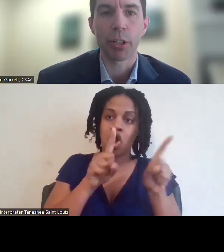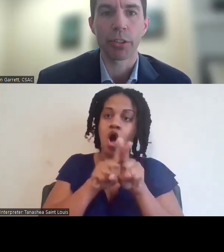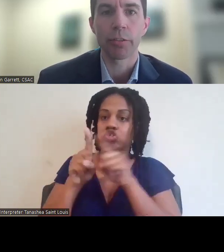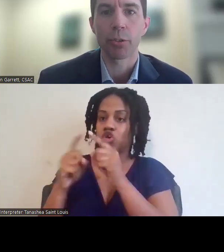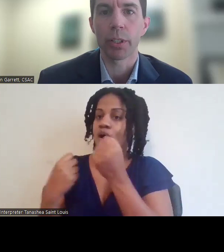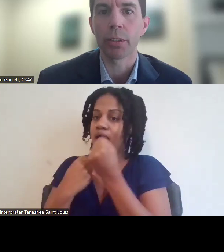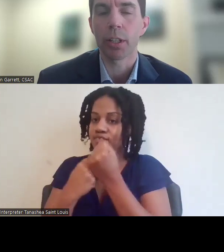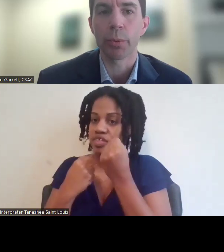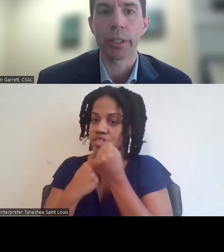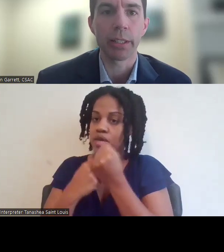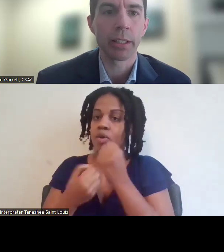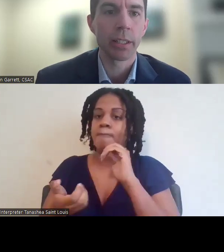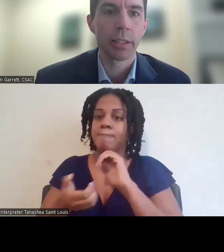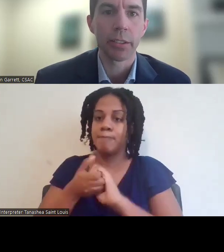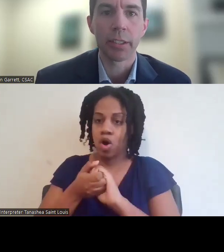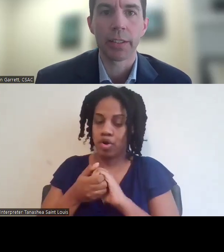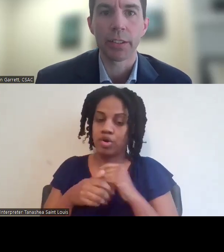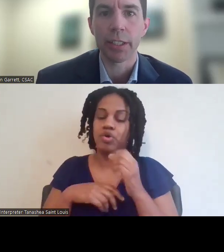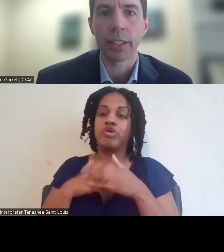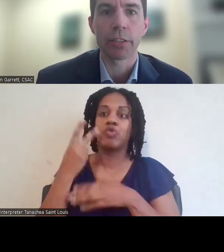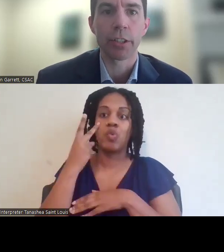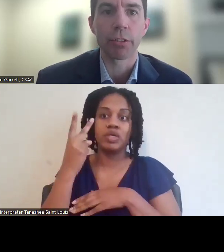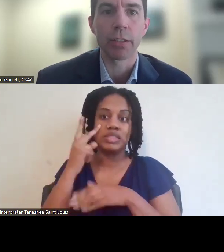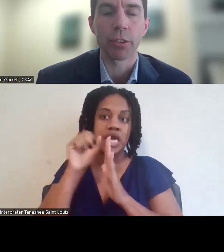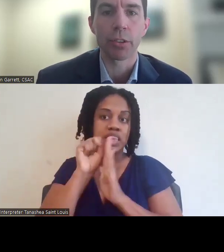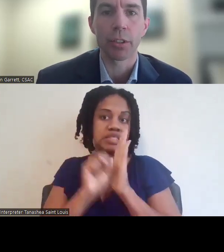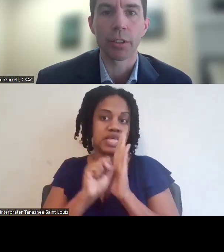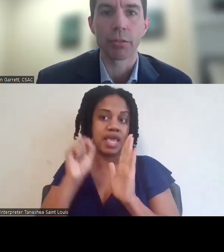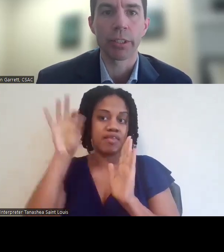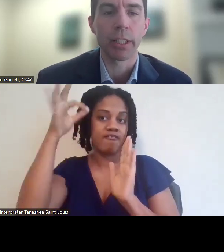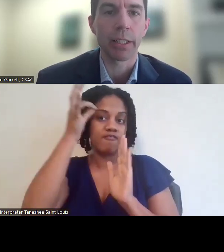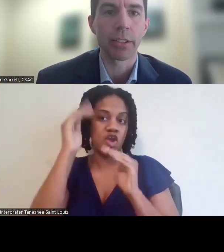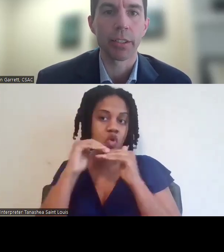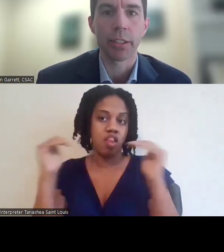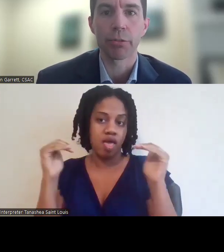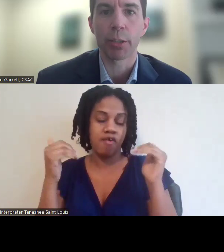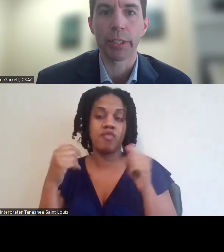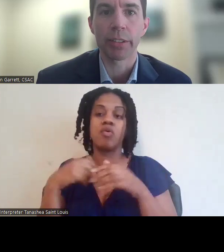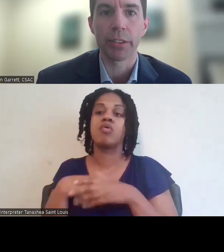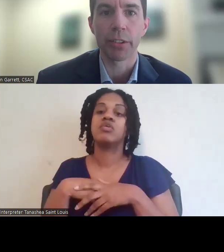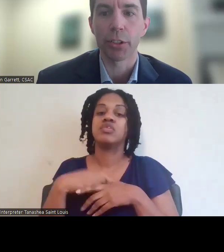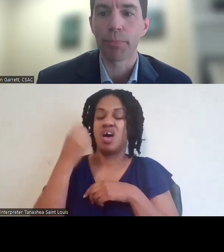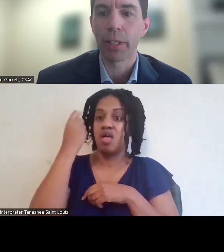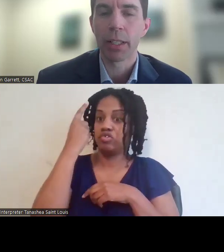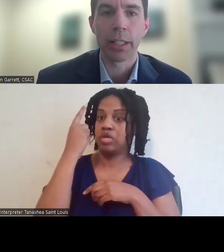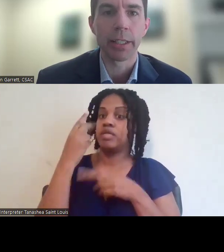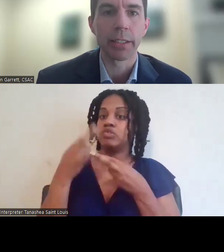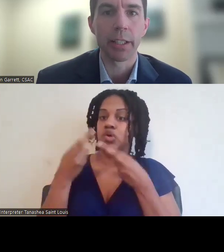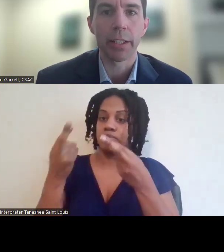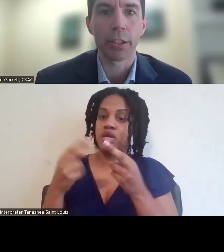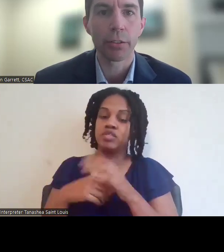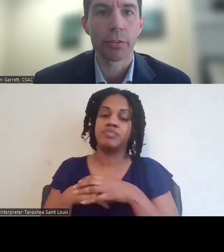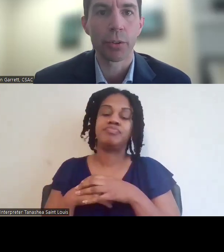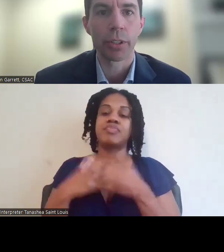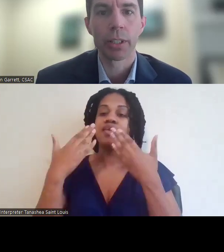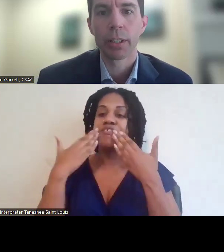advocacy partner for what we need to see at the state and the federal level to realize these recommendations. And so again,